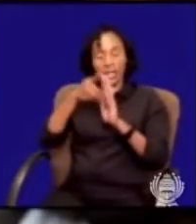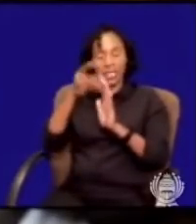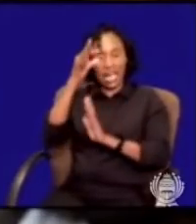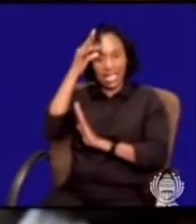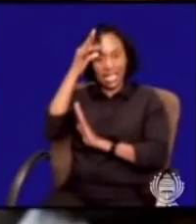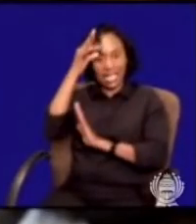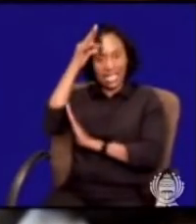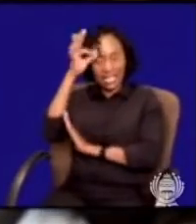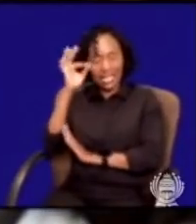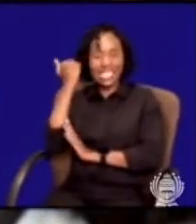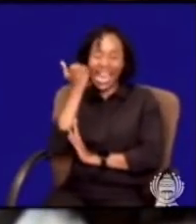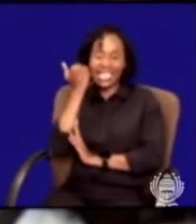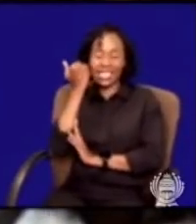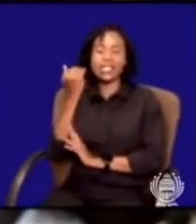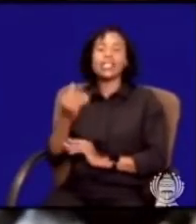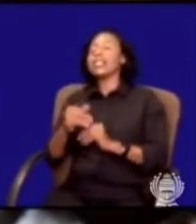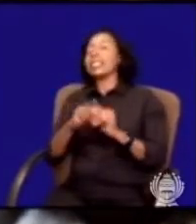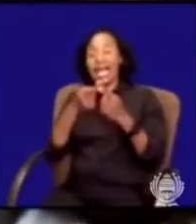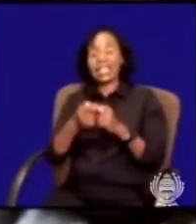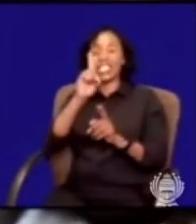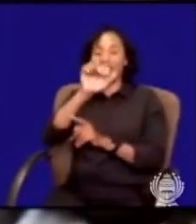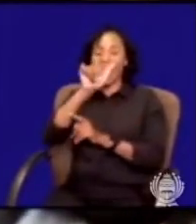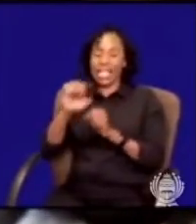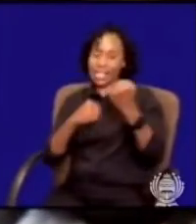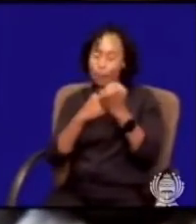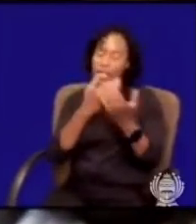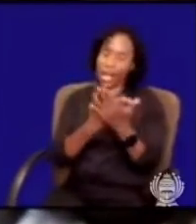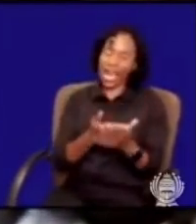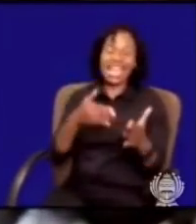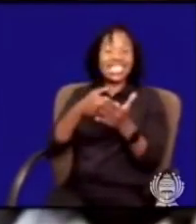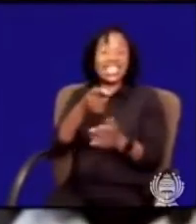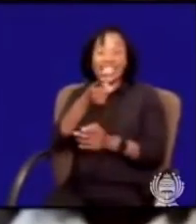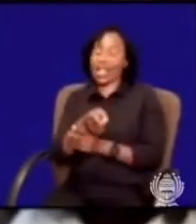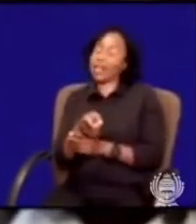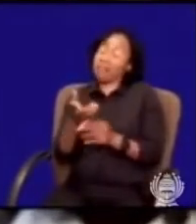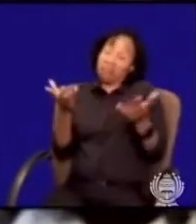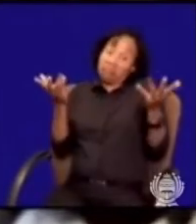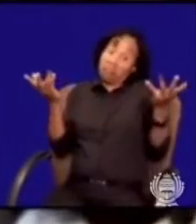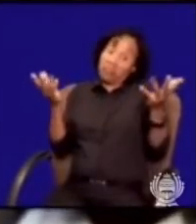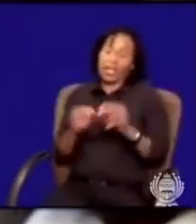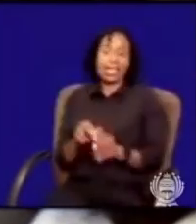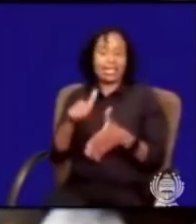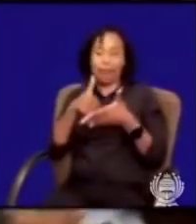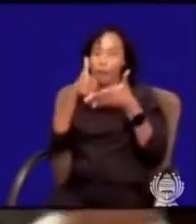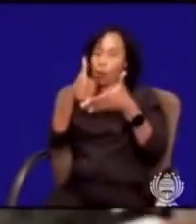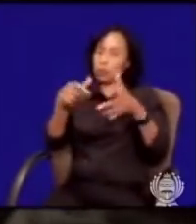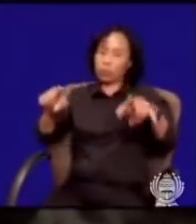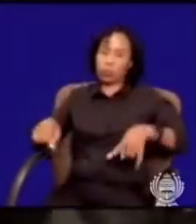consensus that the DA can get behind. Until then, we have only words. I thank you.